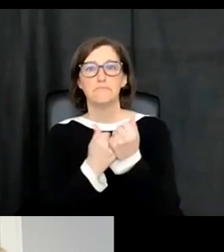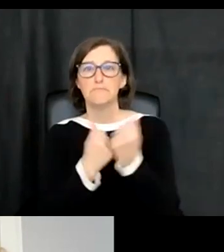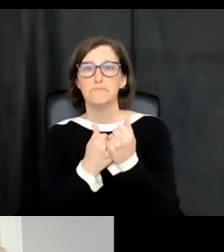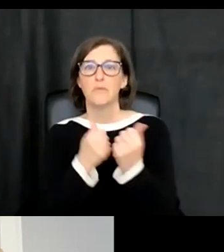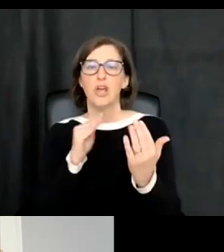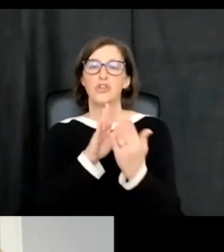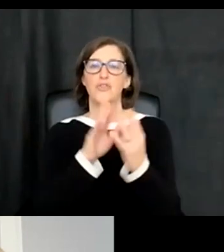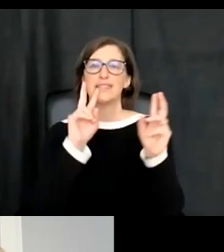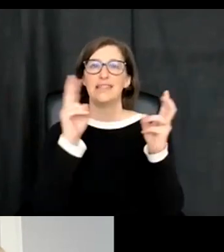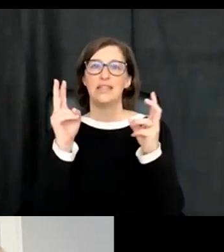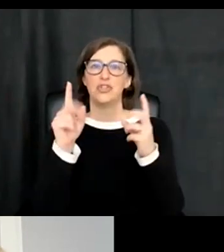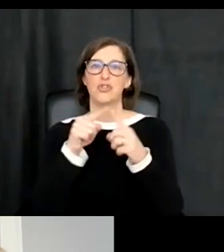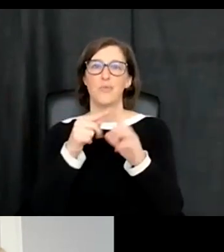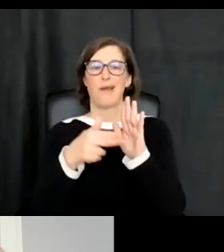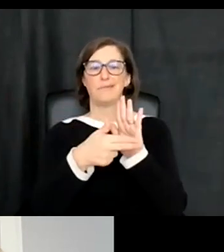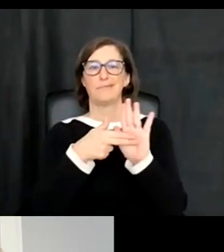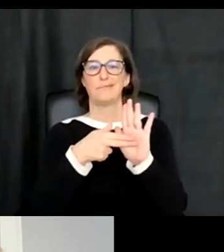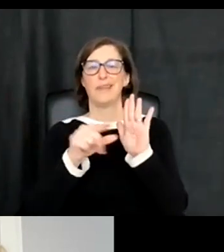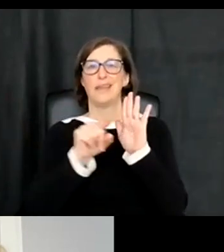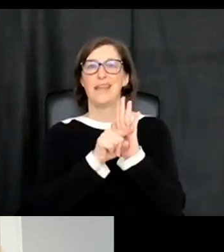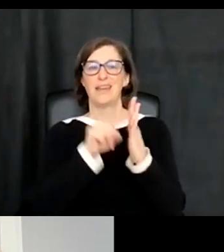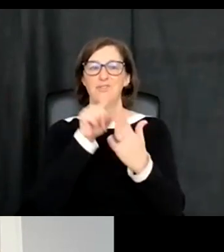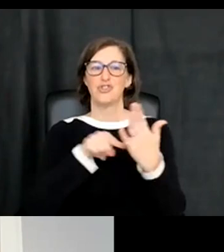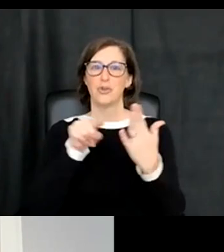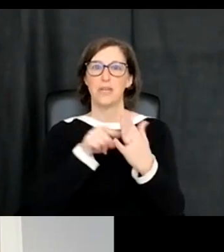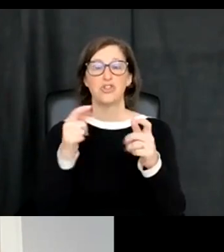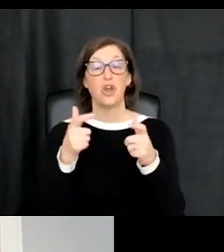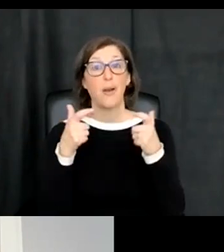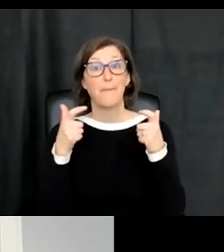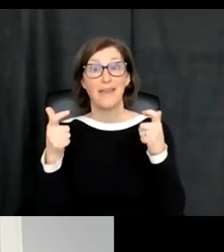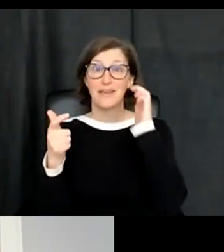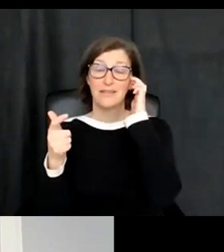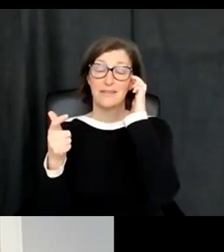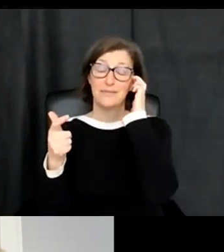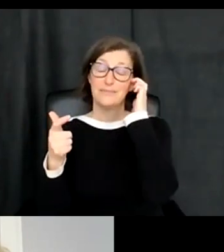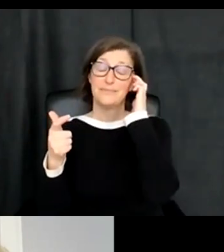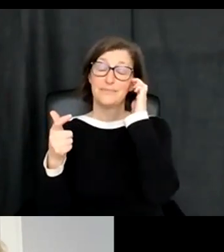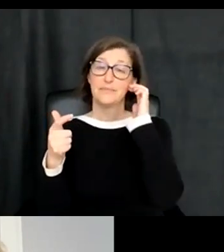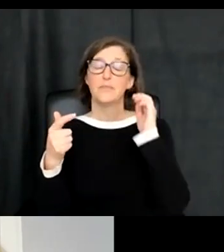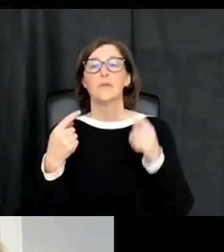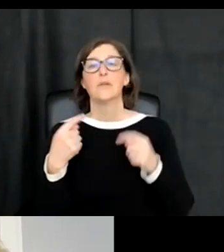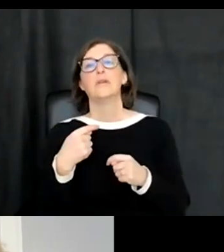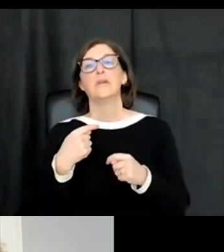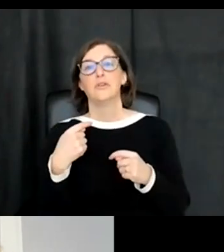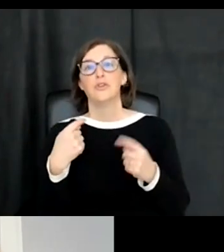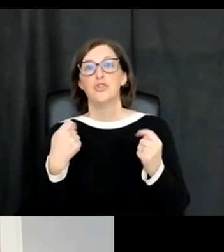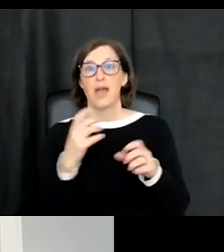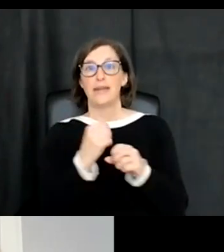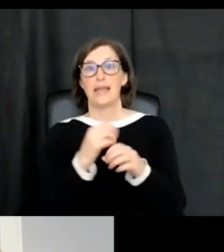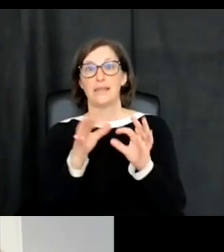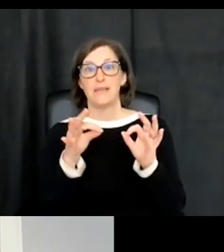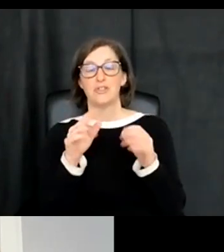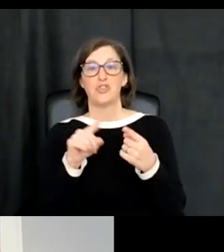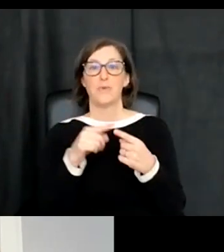addressing issues around stigma and discrimination are huge, trying to get even the WHO messaging around HIV, you